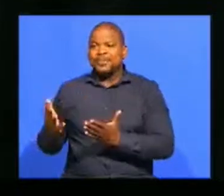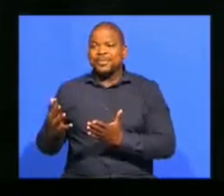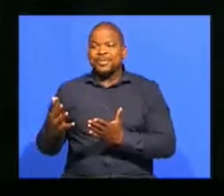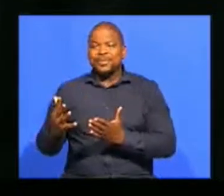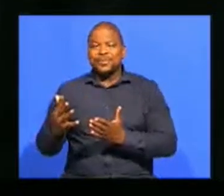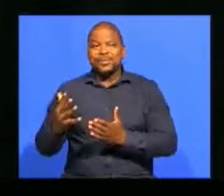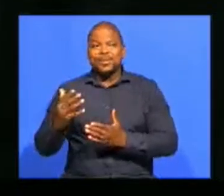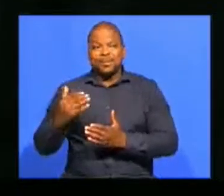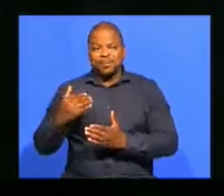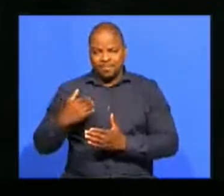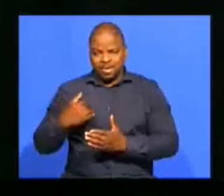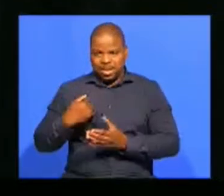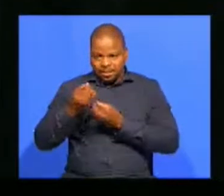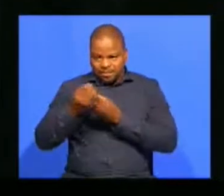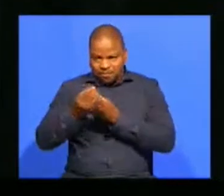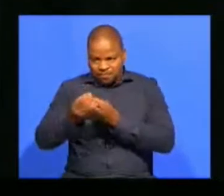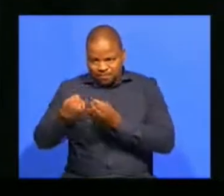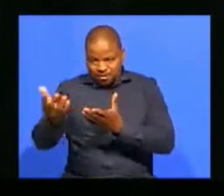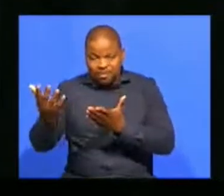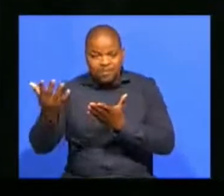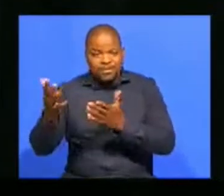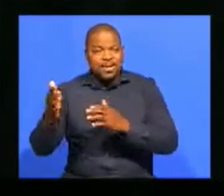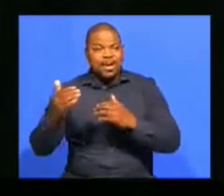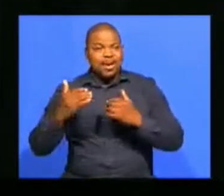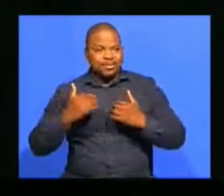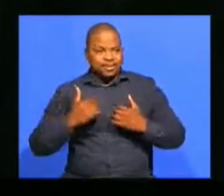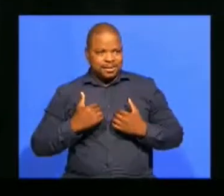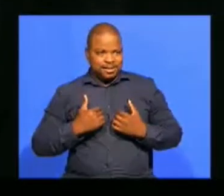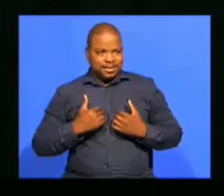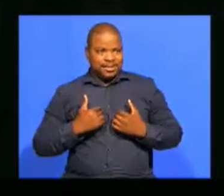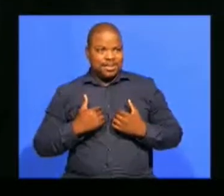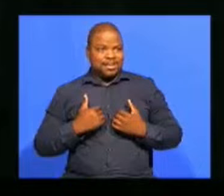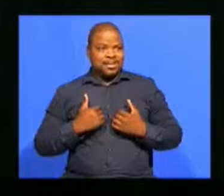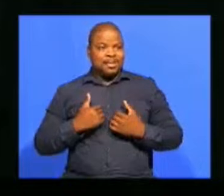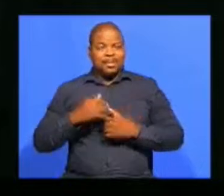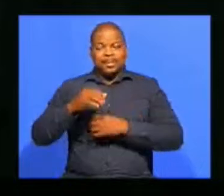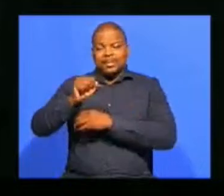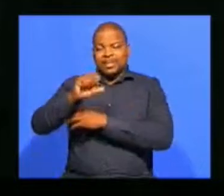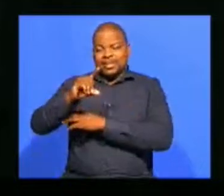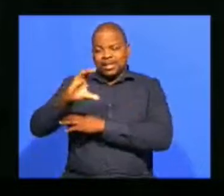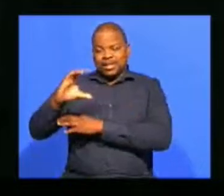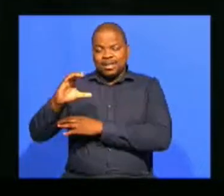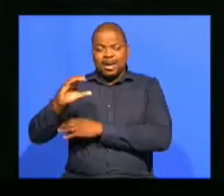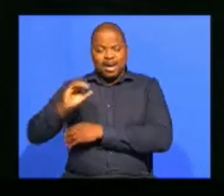it. And I updated him on where we're at in SADC